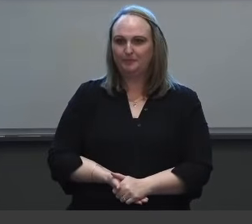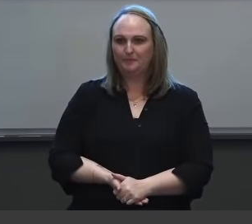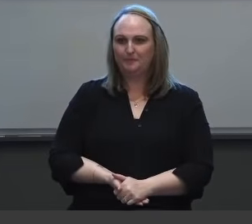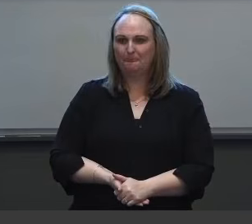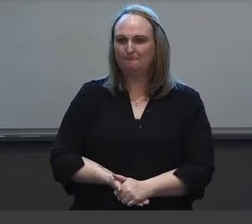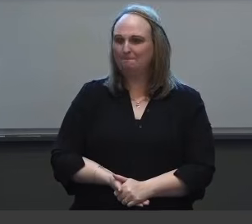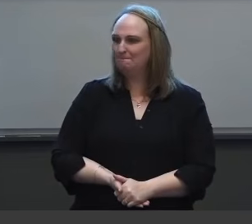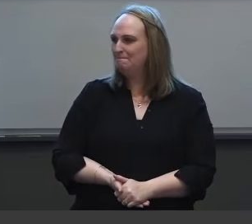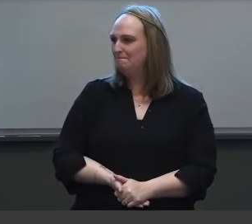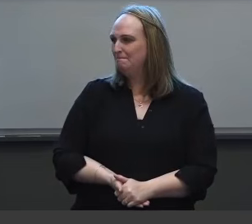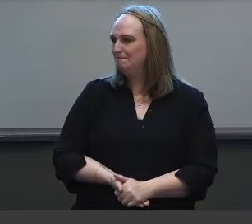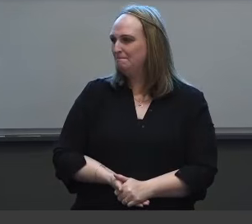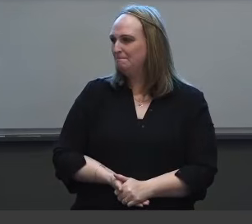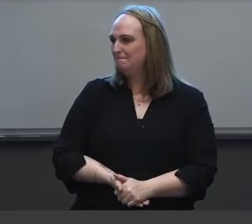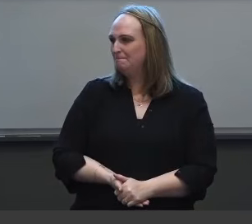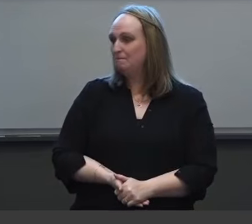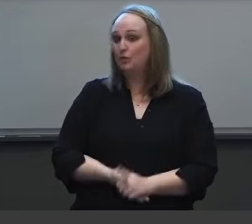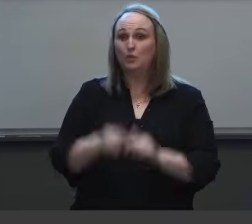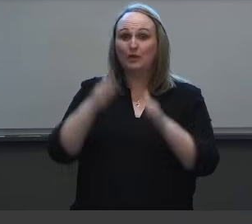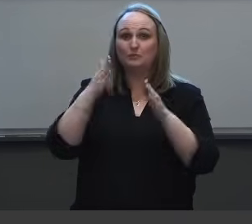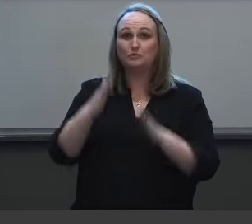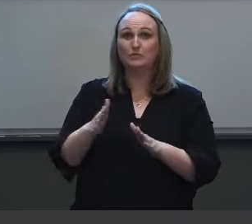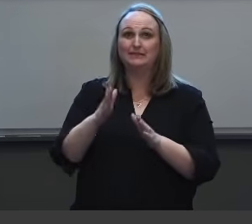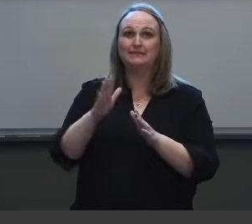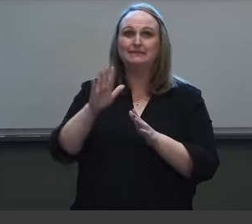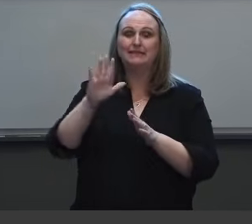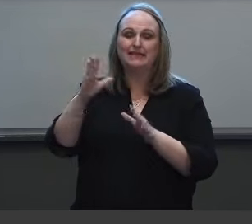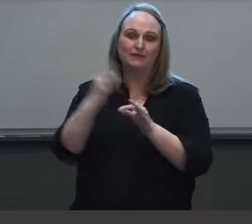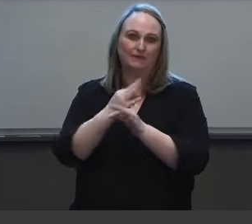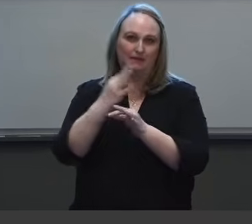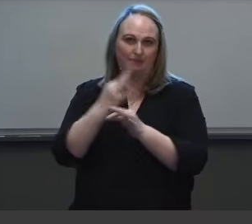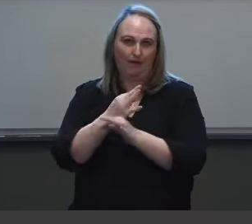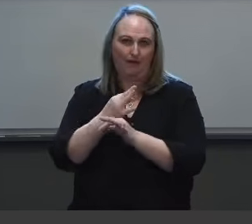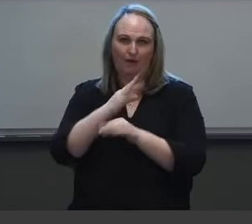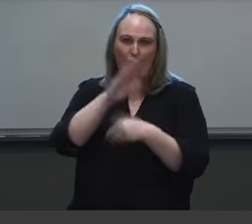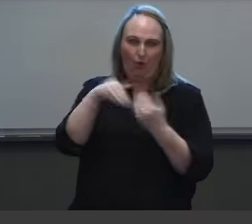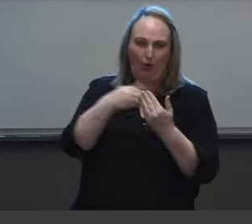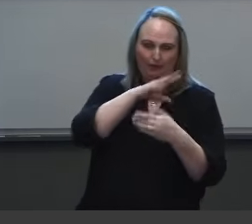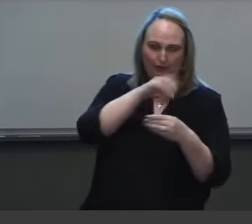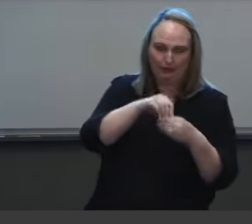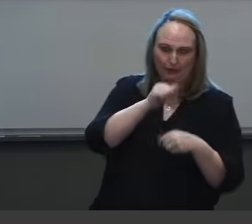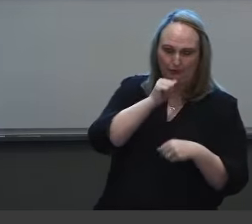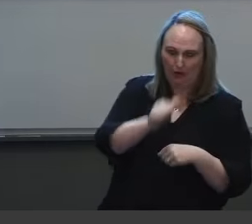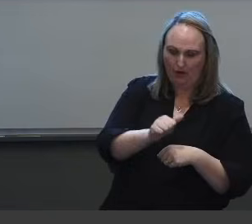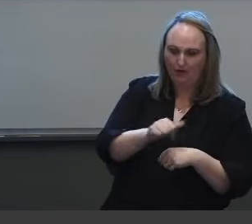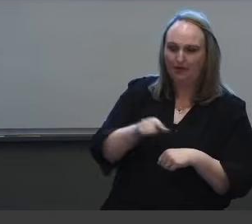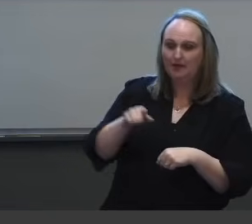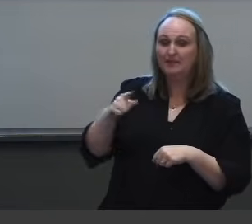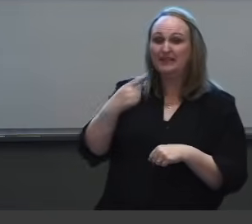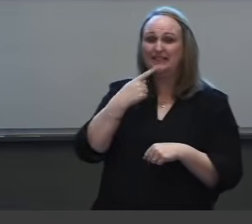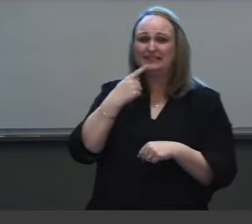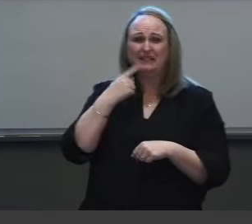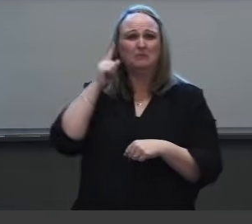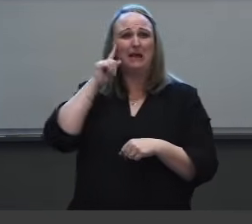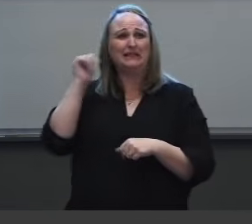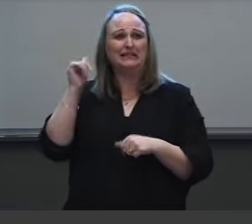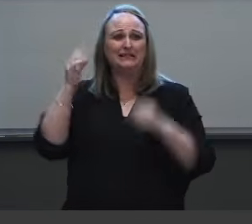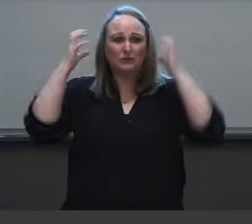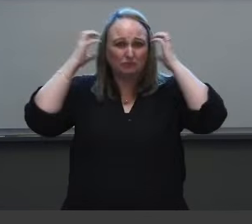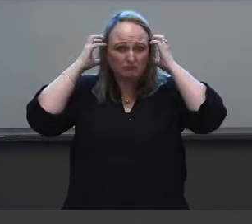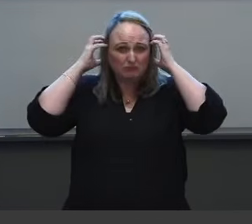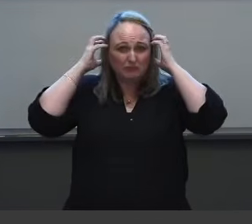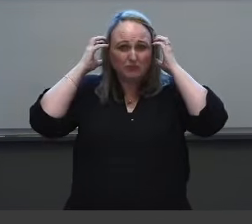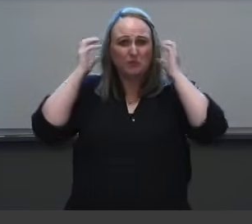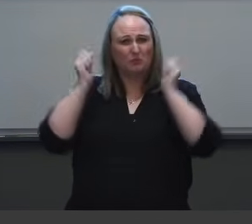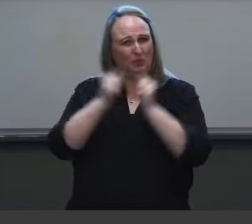one participant's feedback, I wasn't able to put everyone's in, seemed to work very well. It's the same as noise-canceling headphones with sound. It